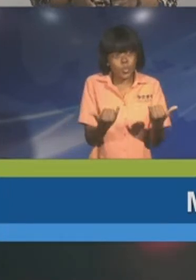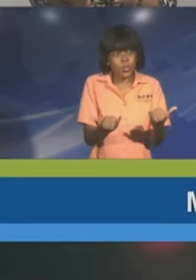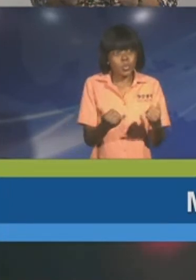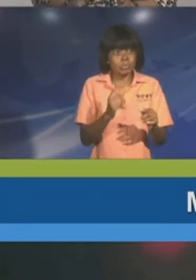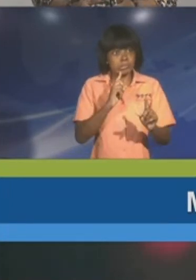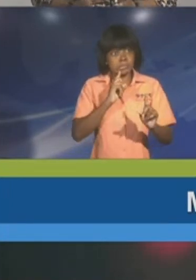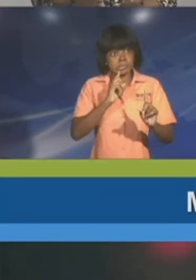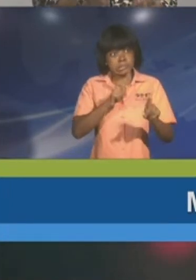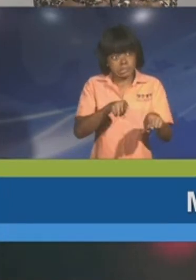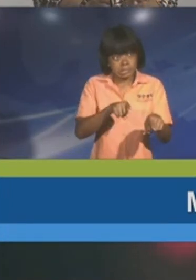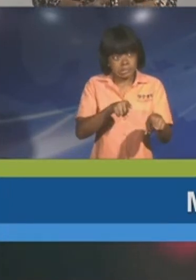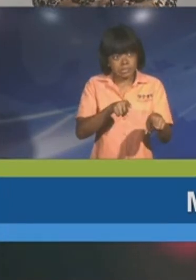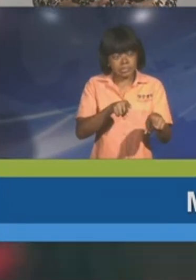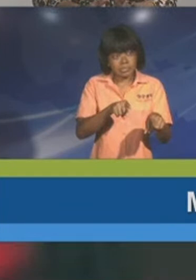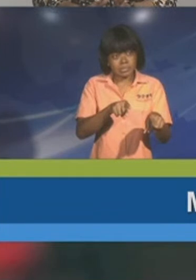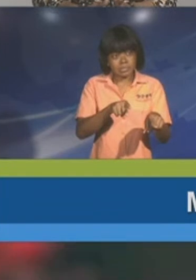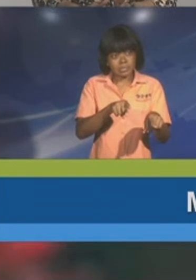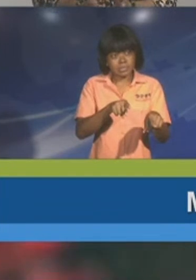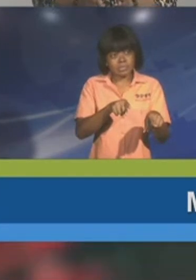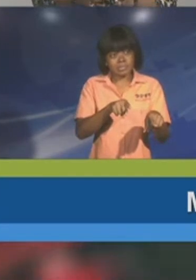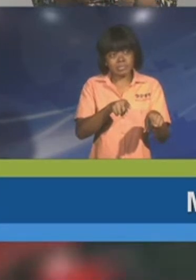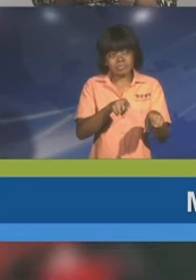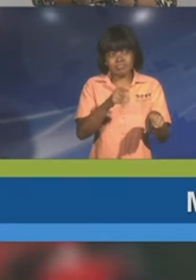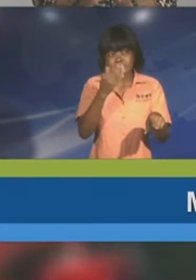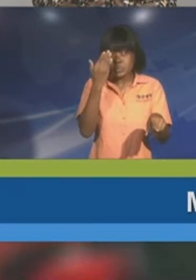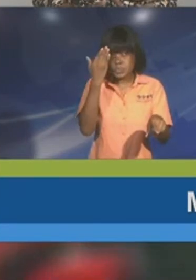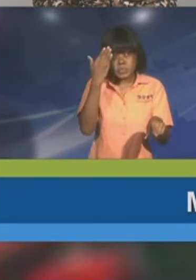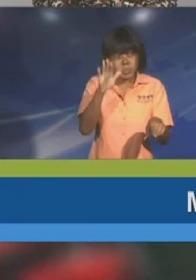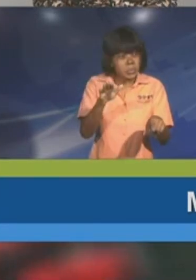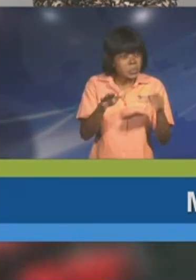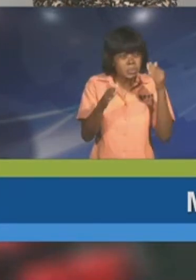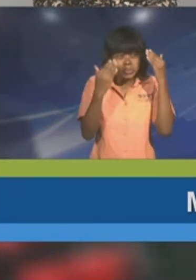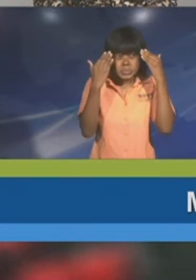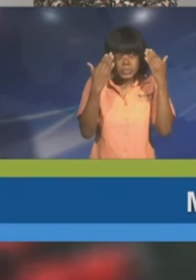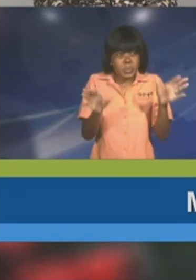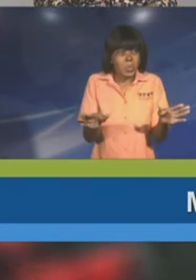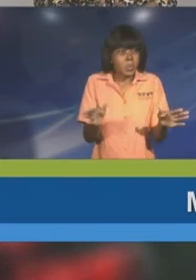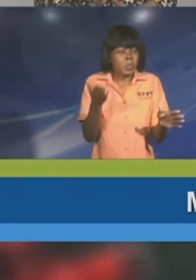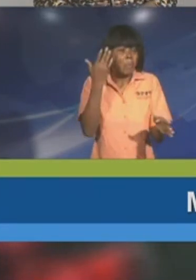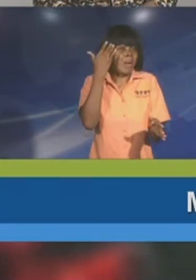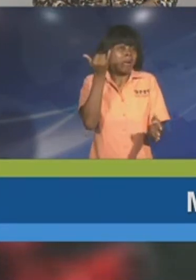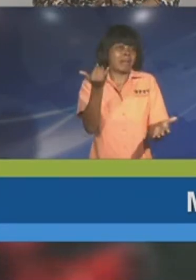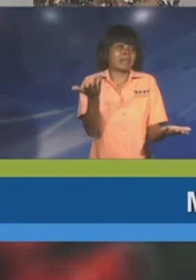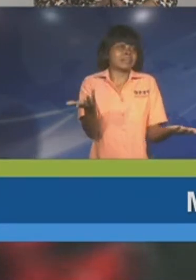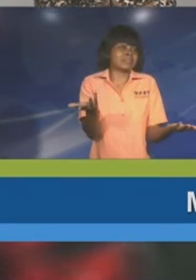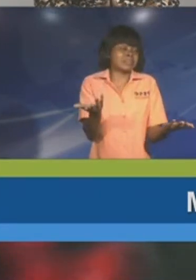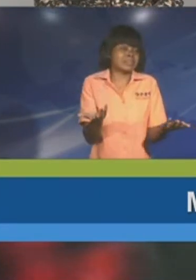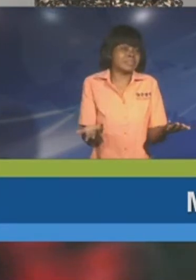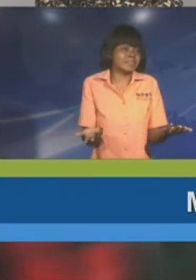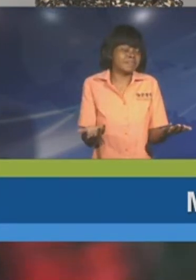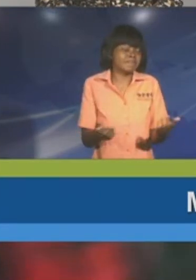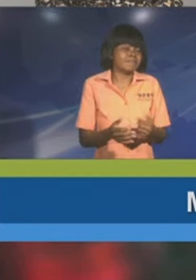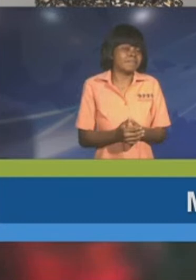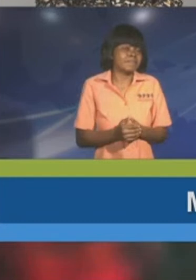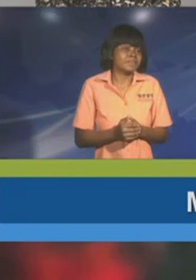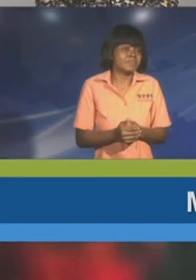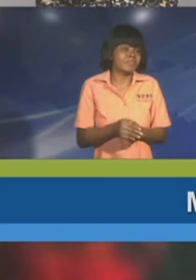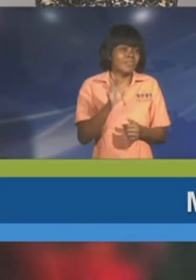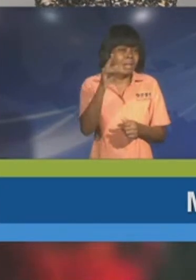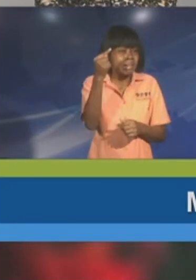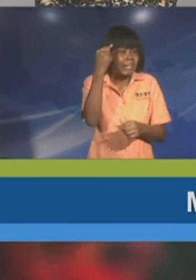they don't know, they're not sure. So most likely they're looking at adenovirus.